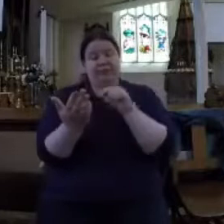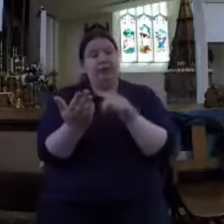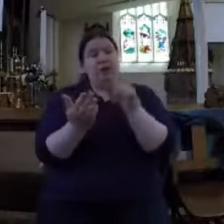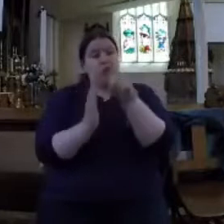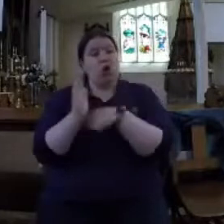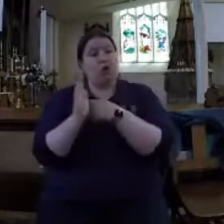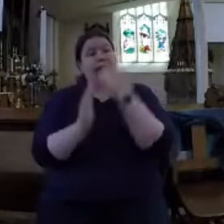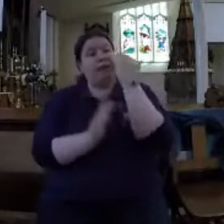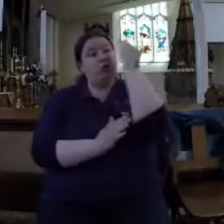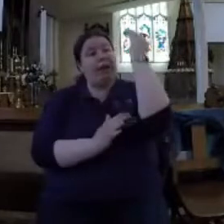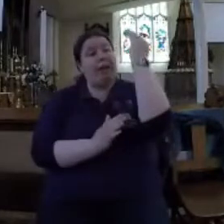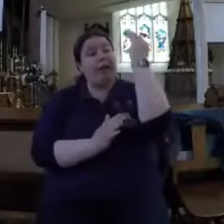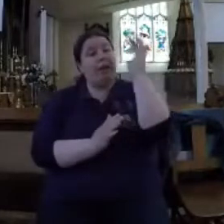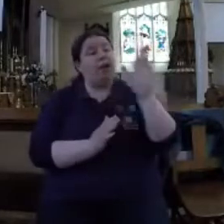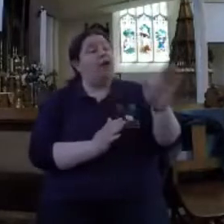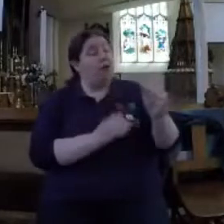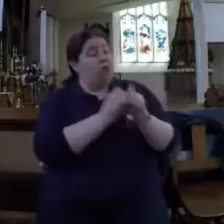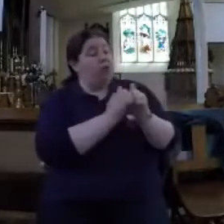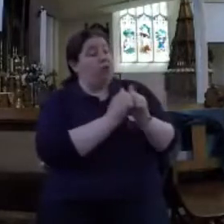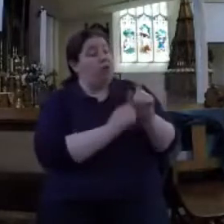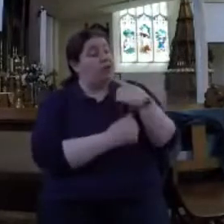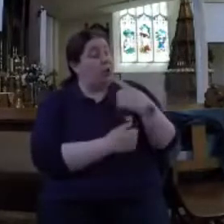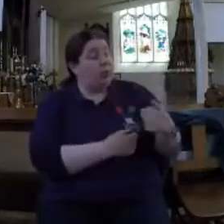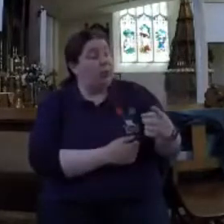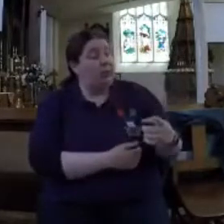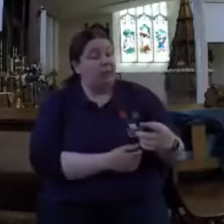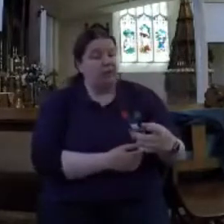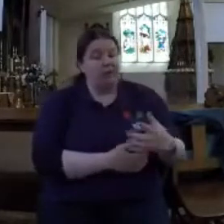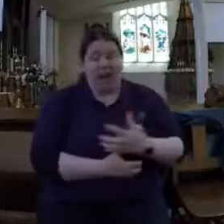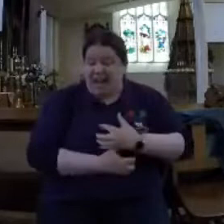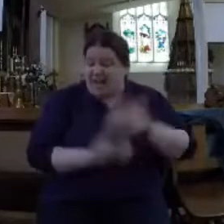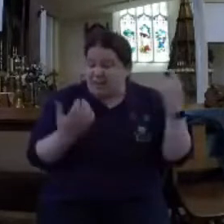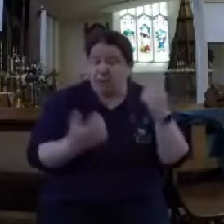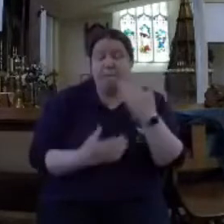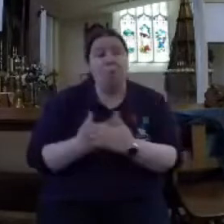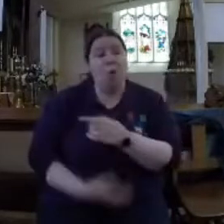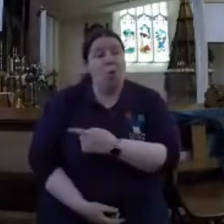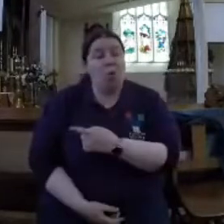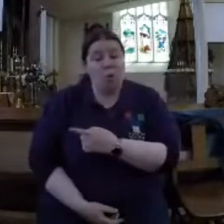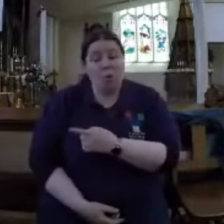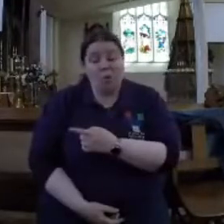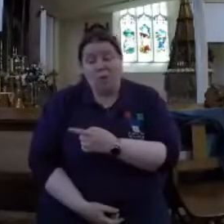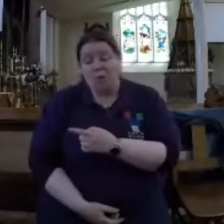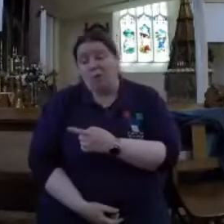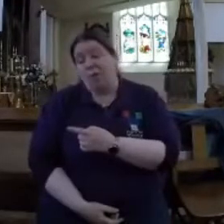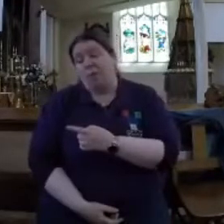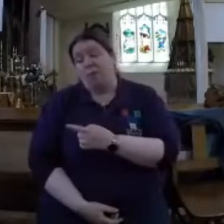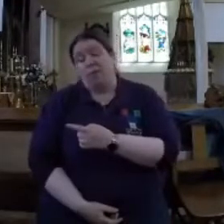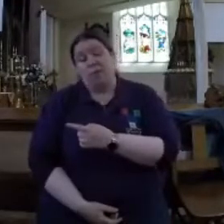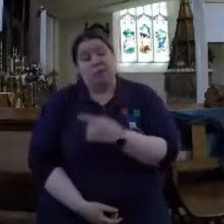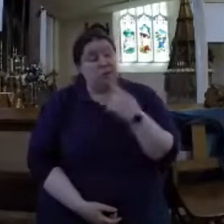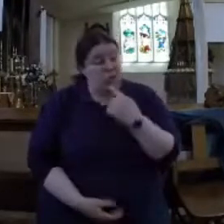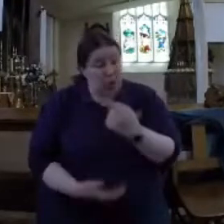dream, and he told it to his brothers, and they hated him all the more. You